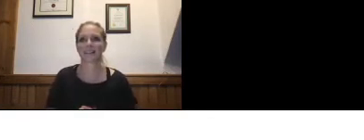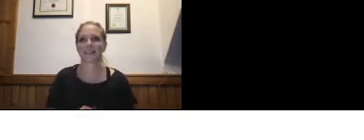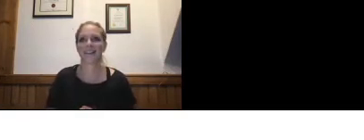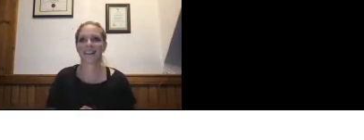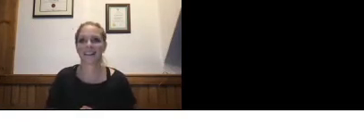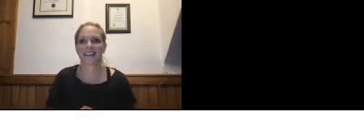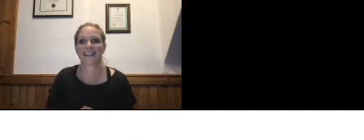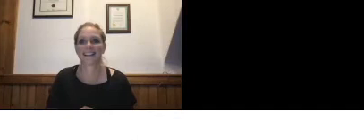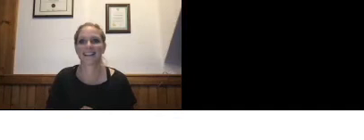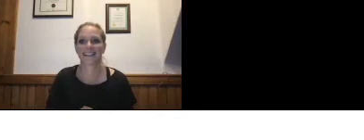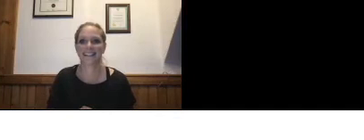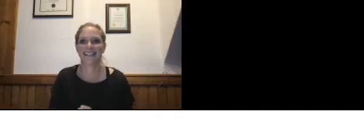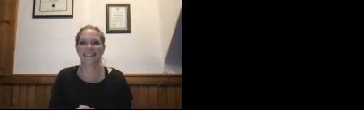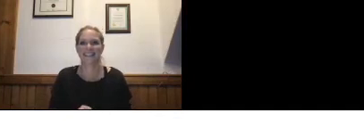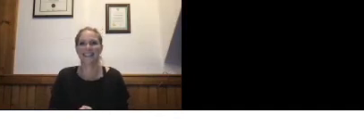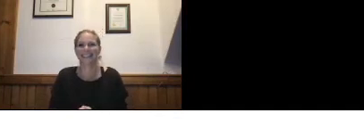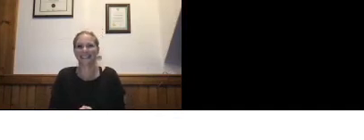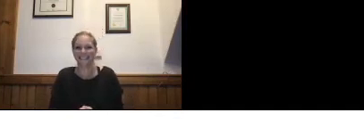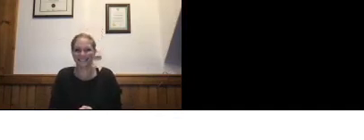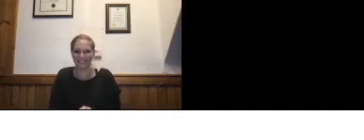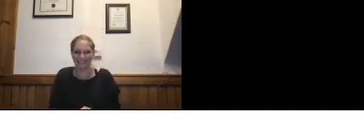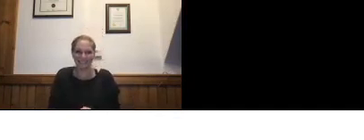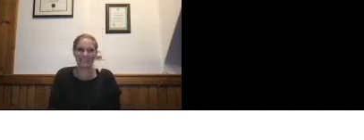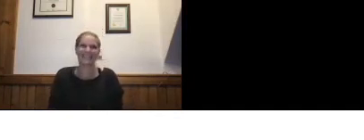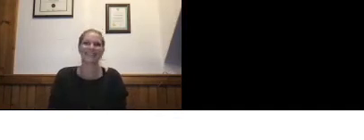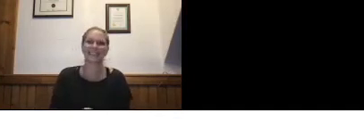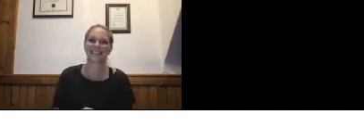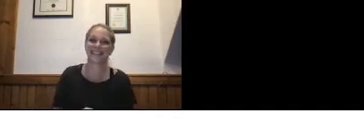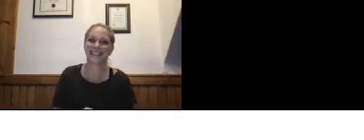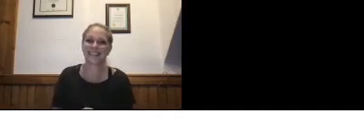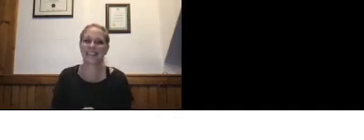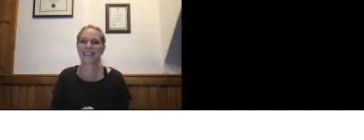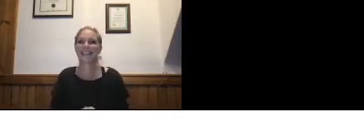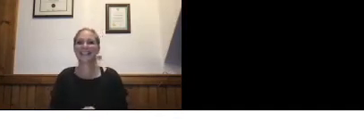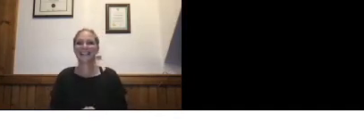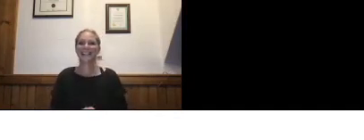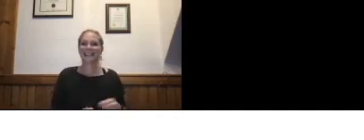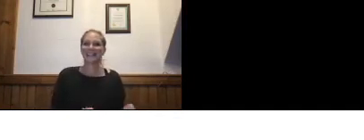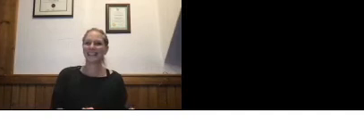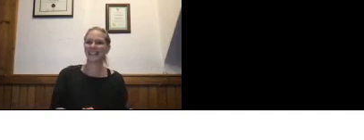so I really appreciated all your spell knowledge in PowerPoint. It's great.